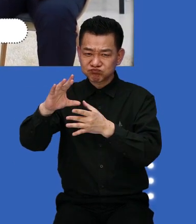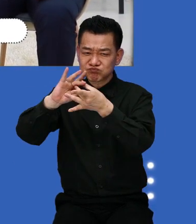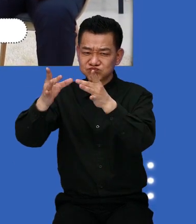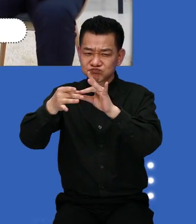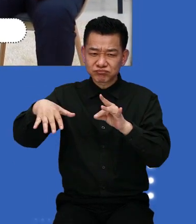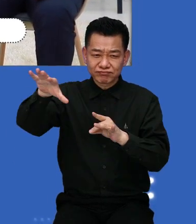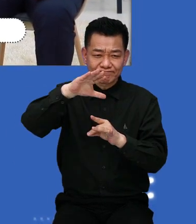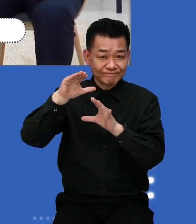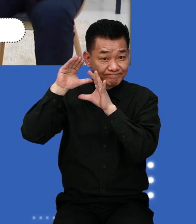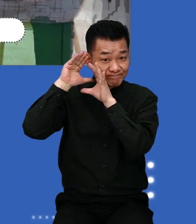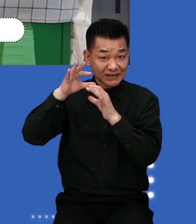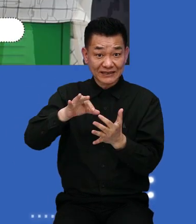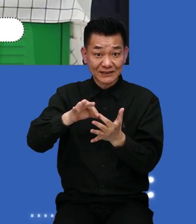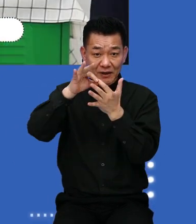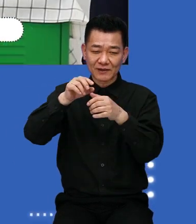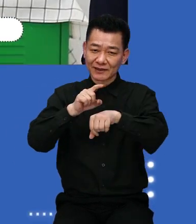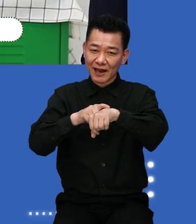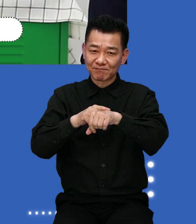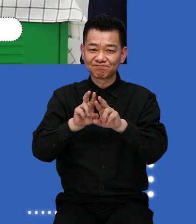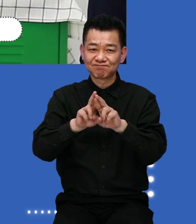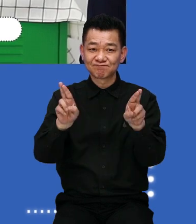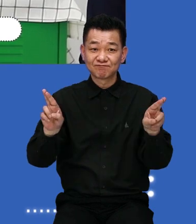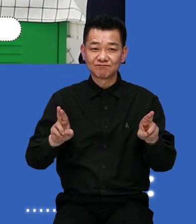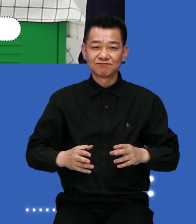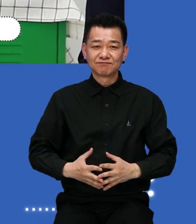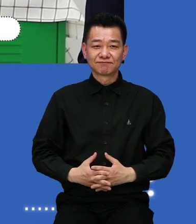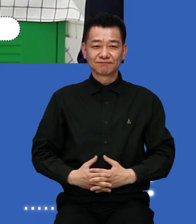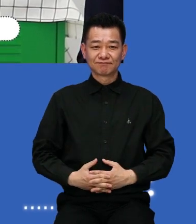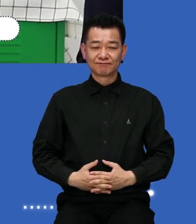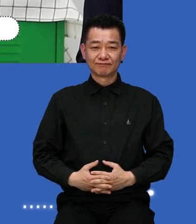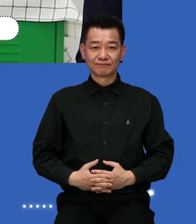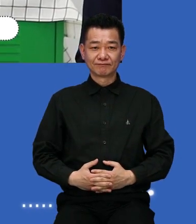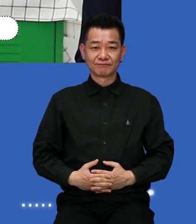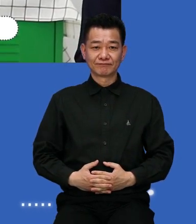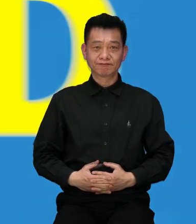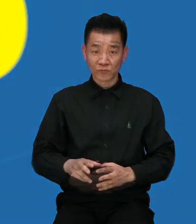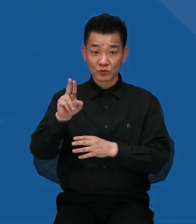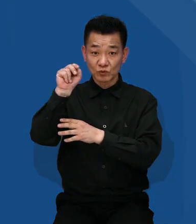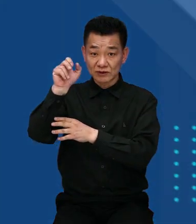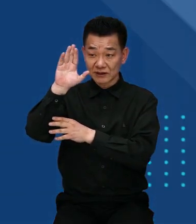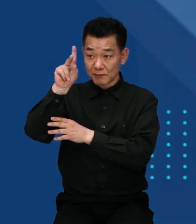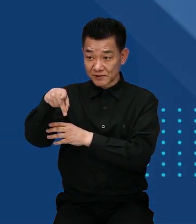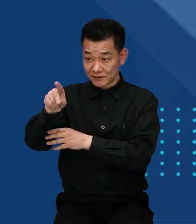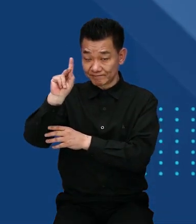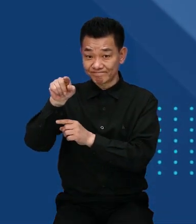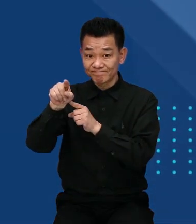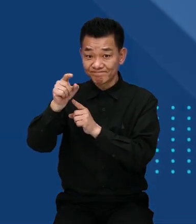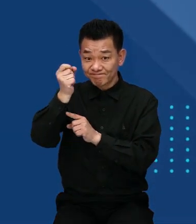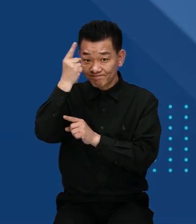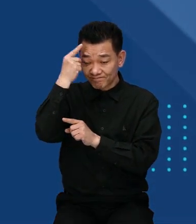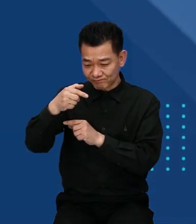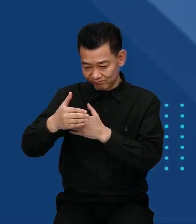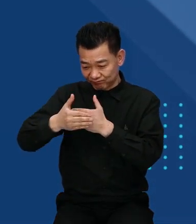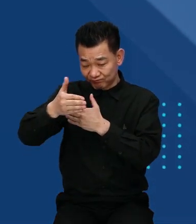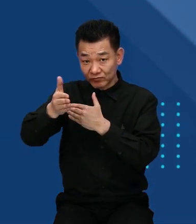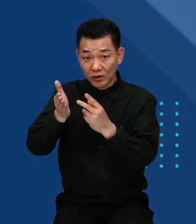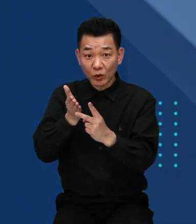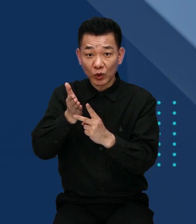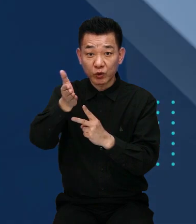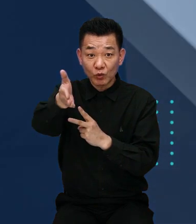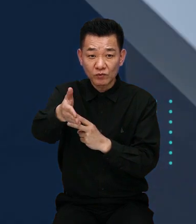about how the UN CRPD is realized in our daily lives. Through the course of Understanding the